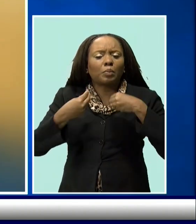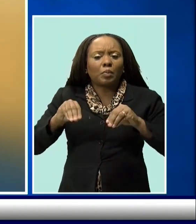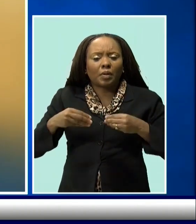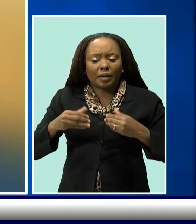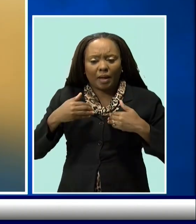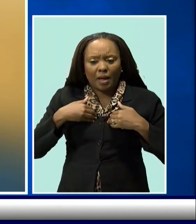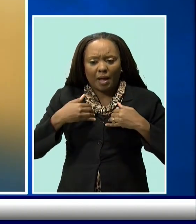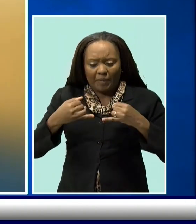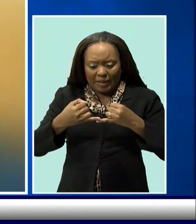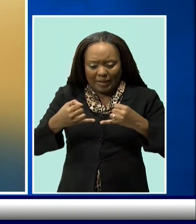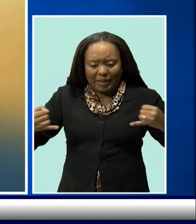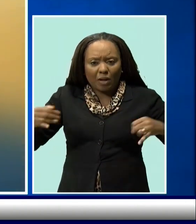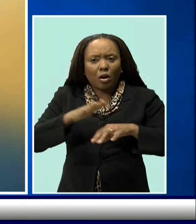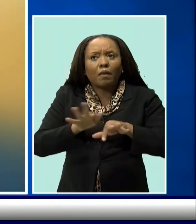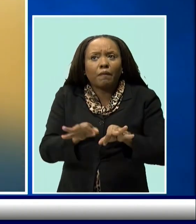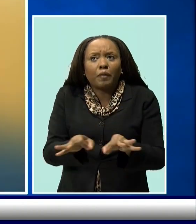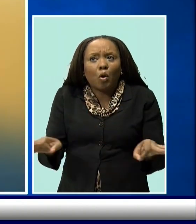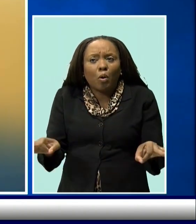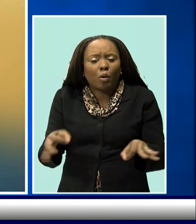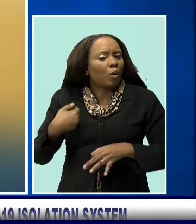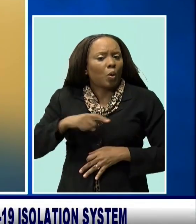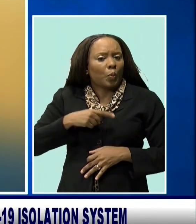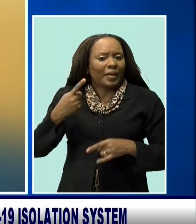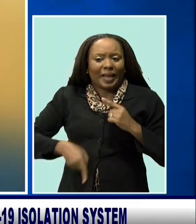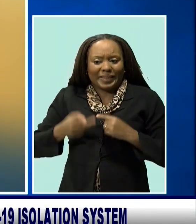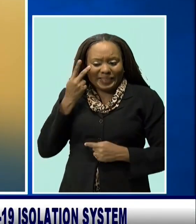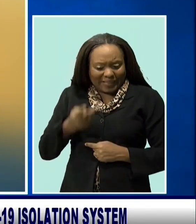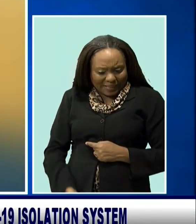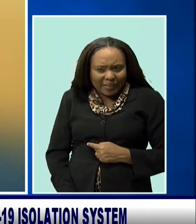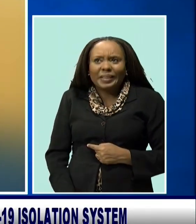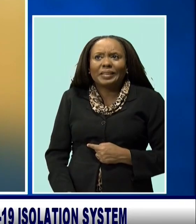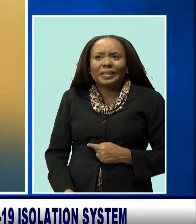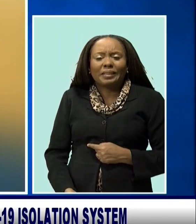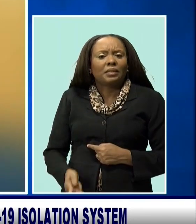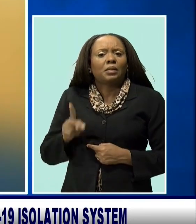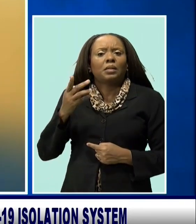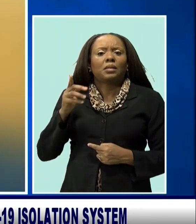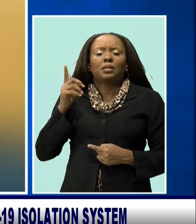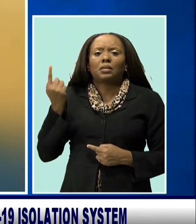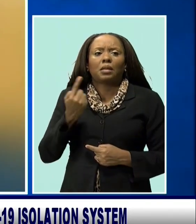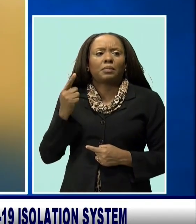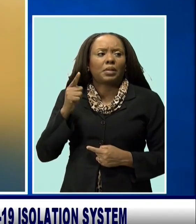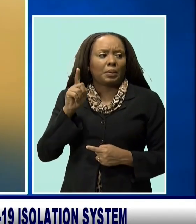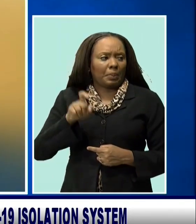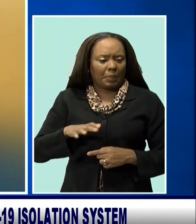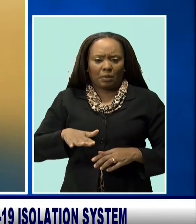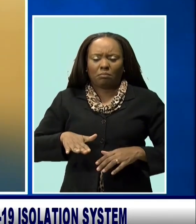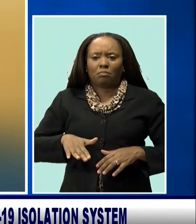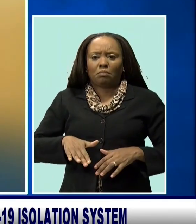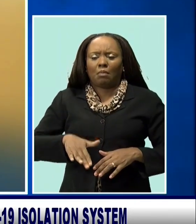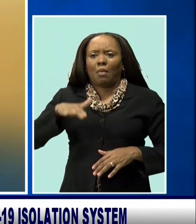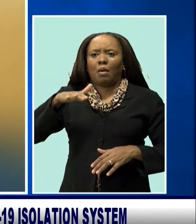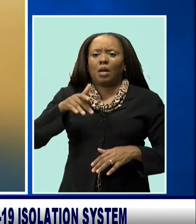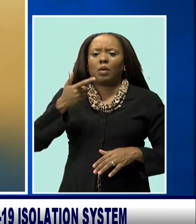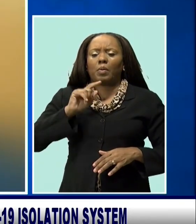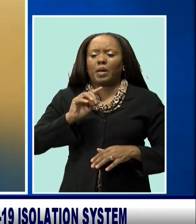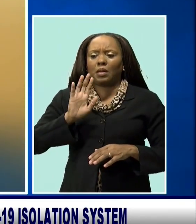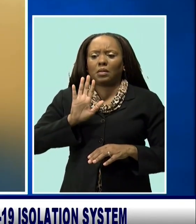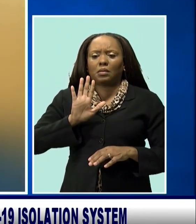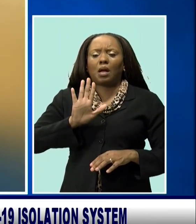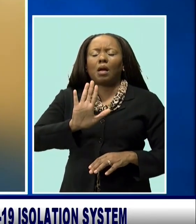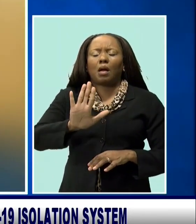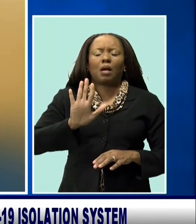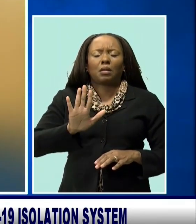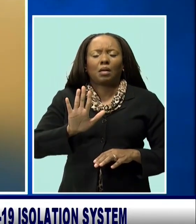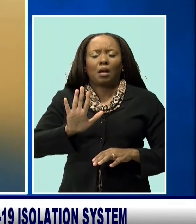stuff, we will not see those markers. So they would have to be like something that would be raised, or maybe a rough surface that we can say, okay, well, we're not supposed to be in